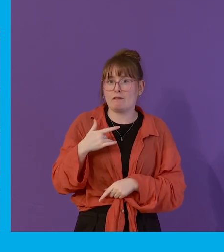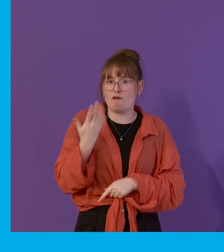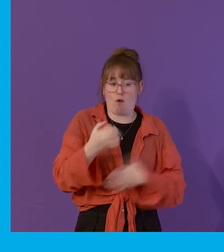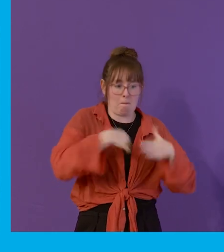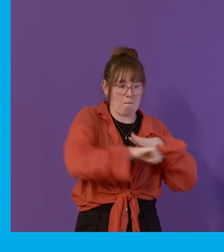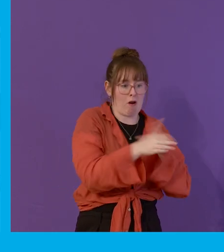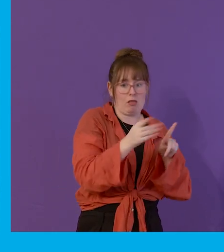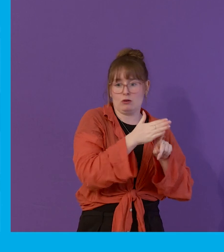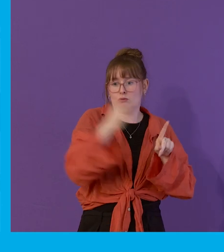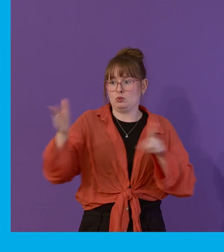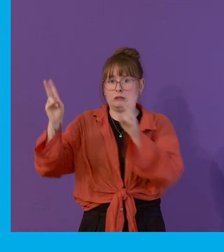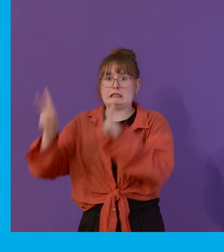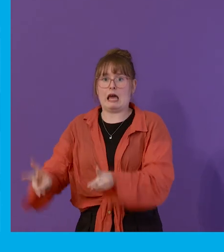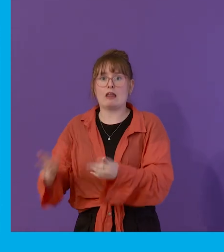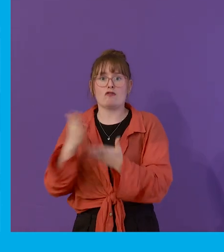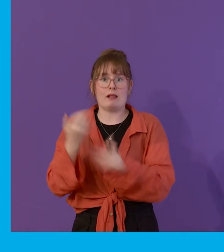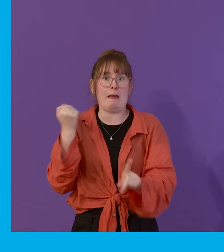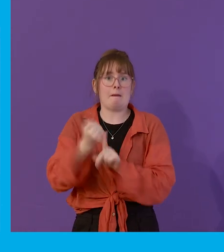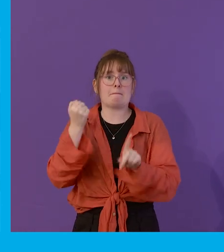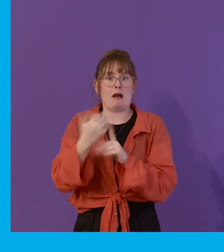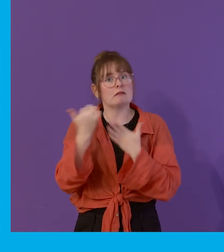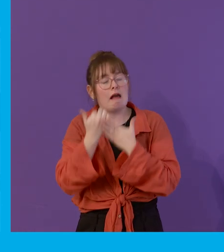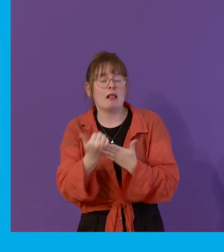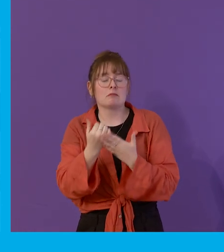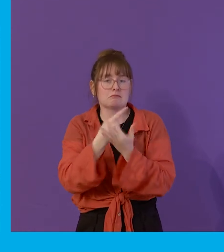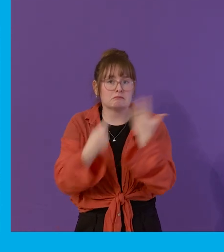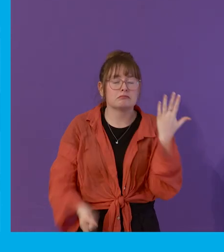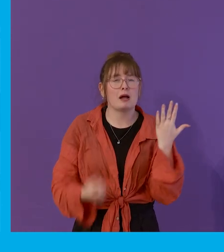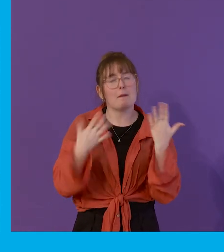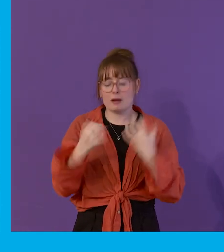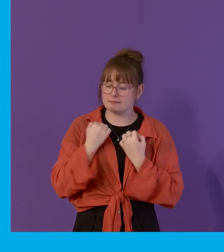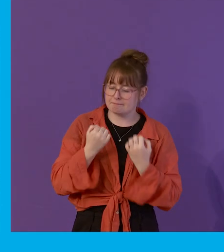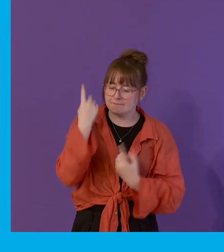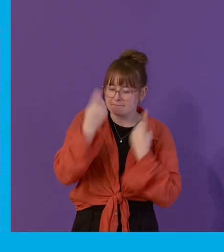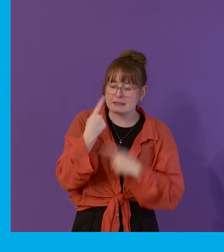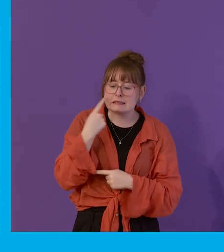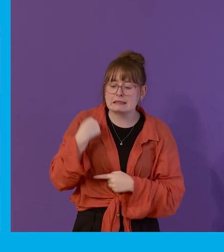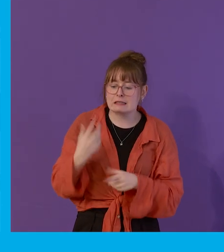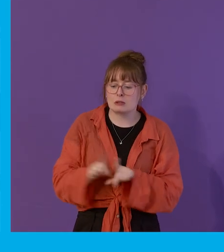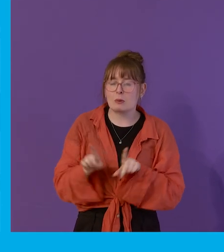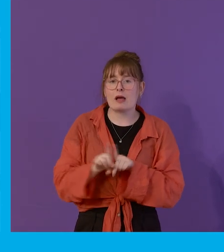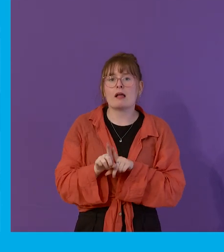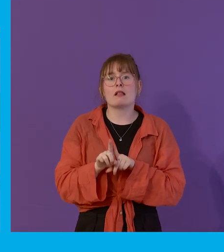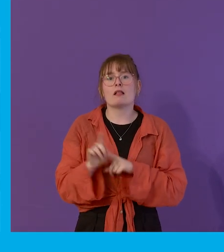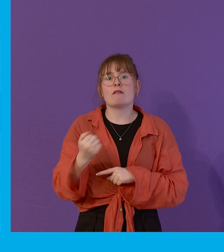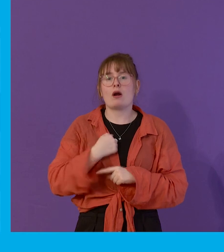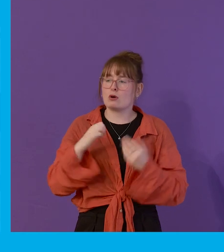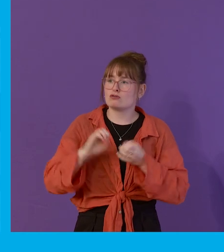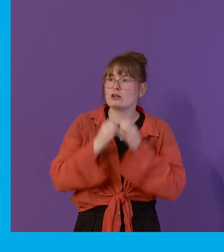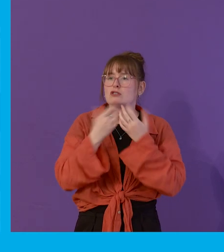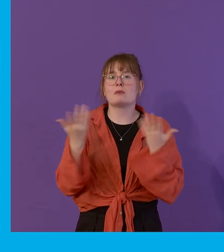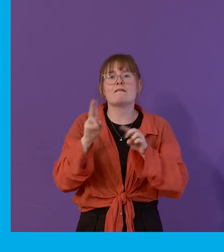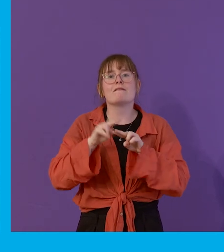cradle to the grave. And I was reflecting on this yesterday when I was at the second of our cremation I've attended in